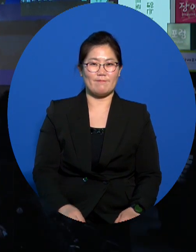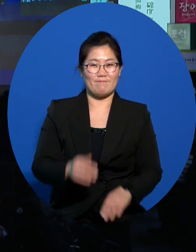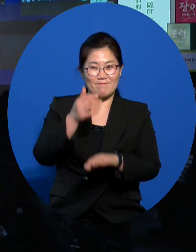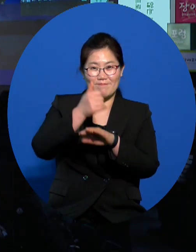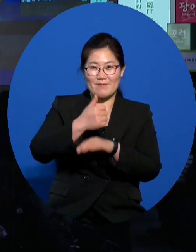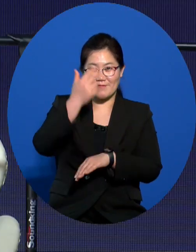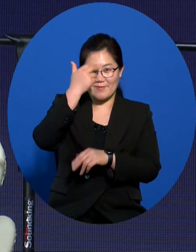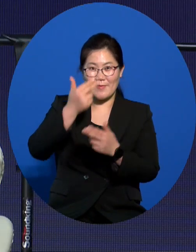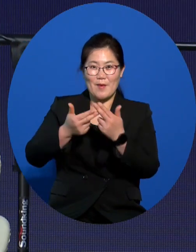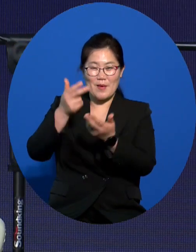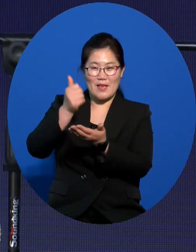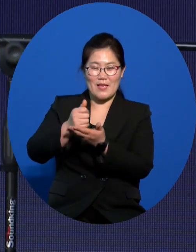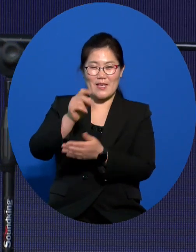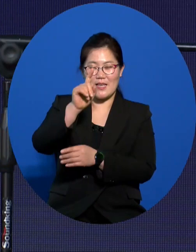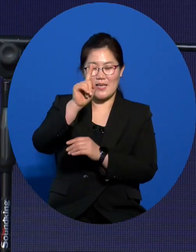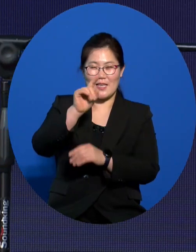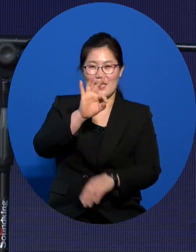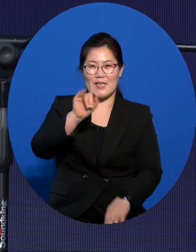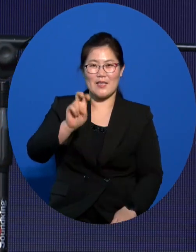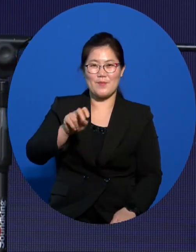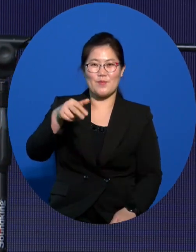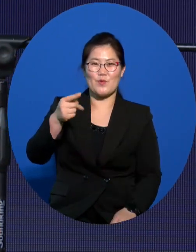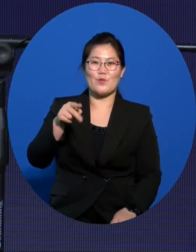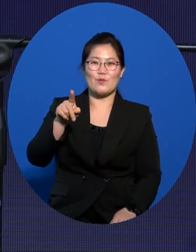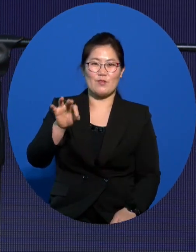not least, Chairman Im Jo-sung.